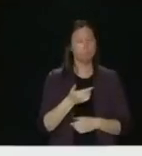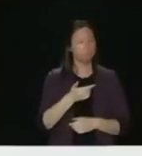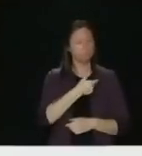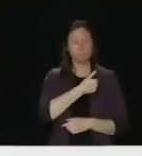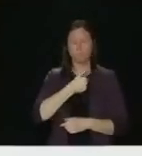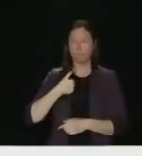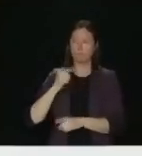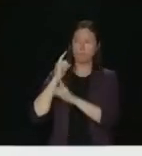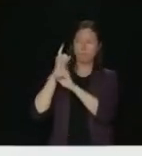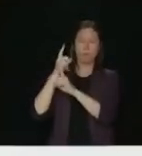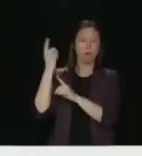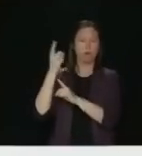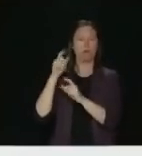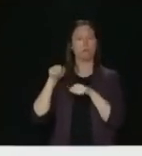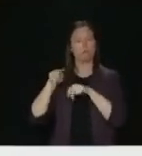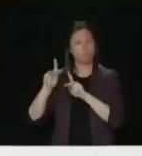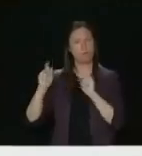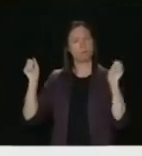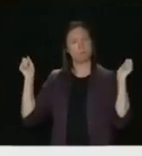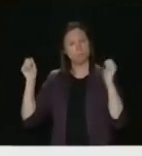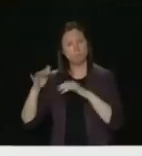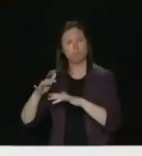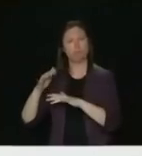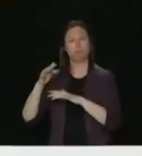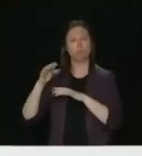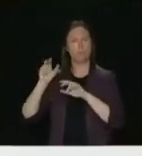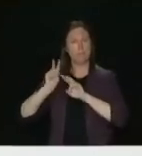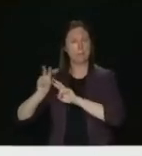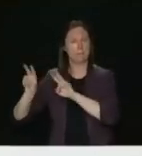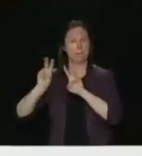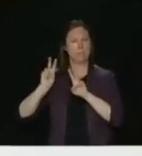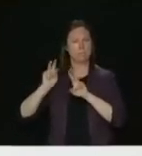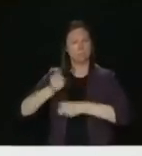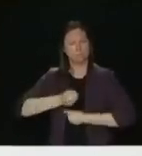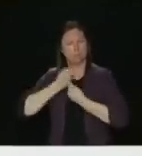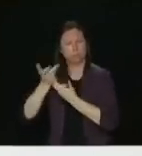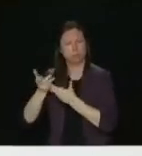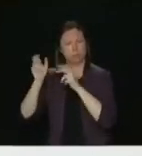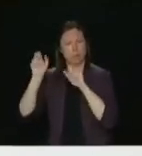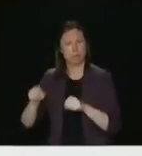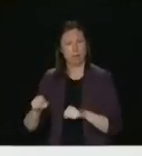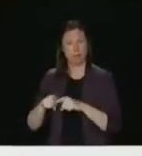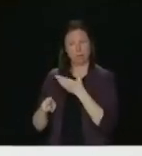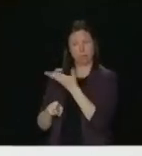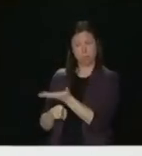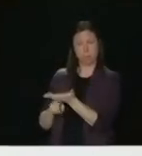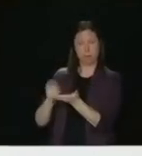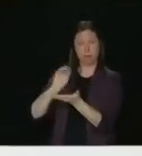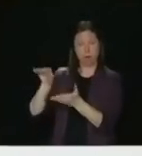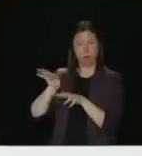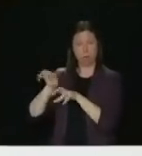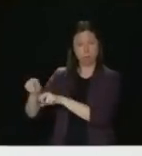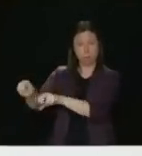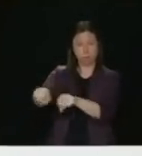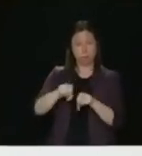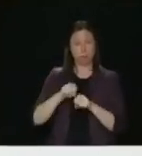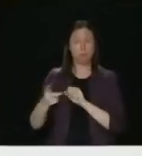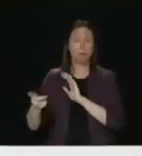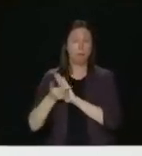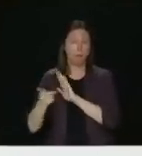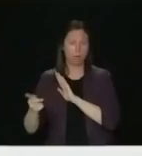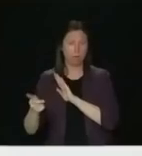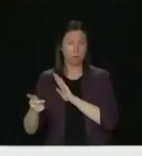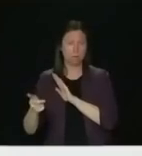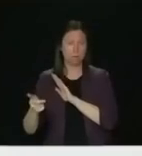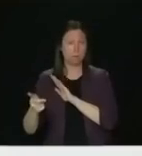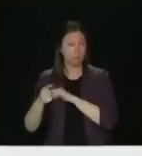of Canadians to peaceful assembly and to freedom of expression, but these blockades are illegal,